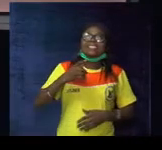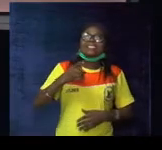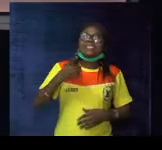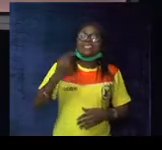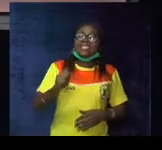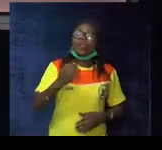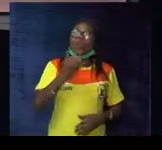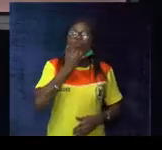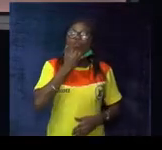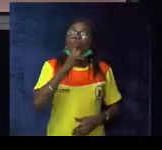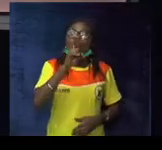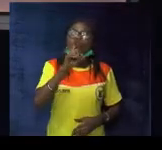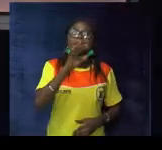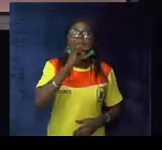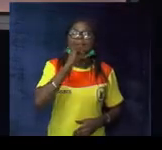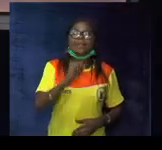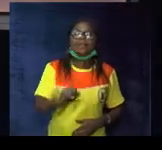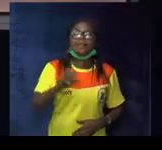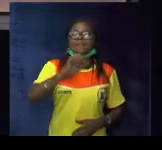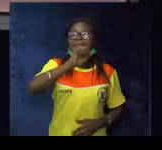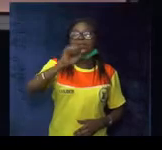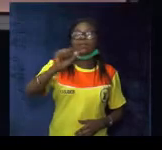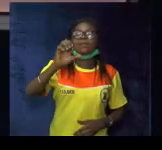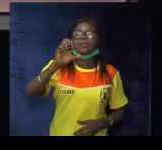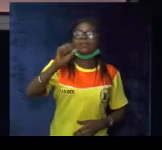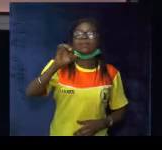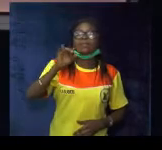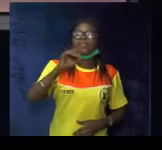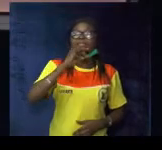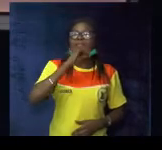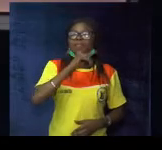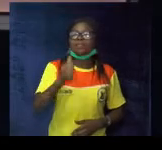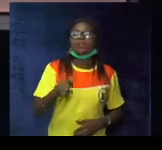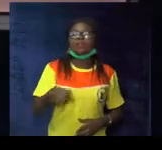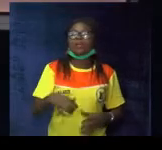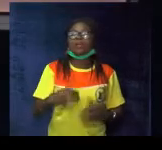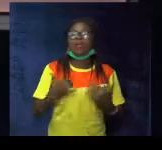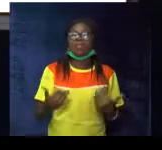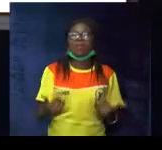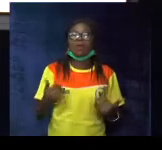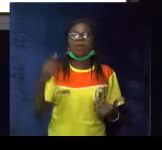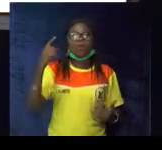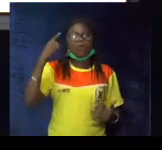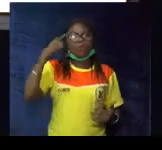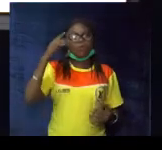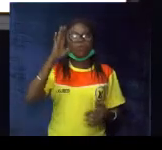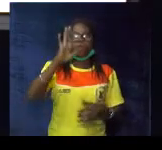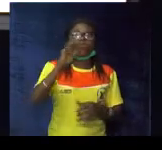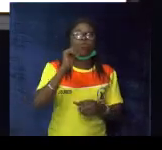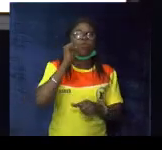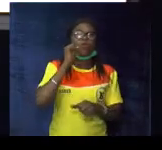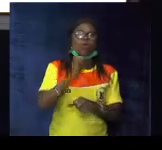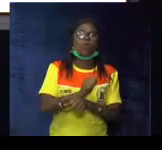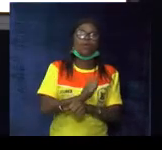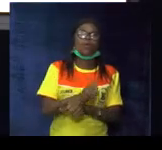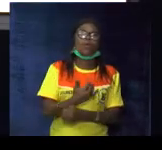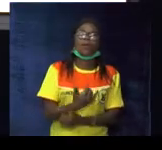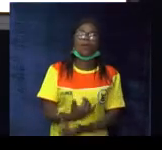is, the one that is not correct is, a sector is a segment. Good job, you children. Now it's time for